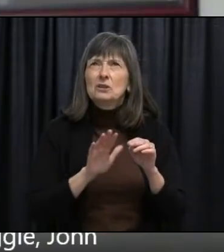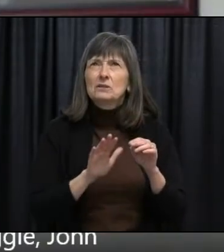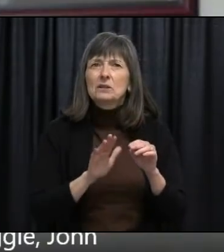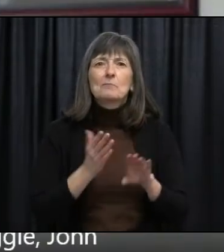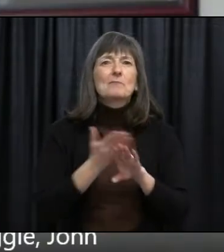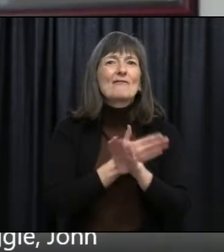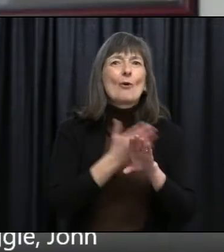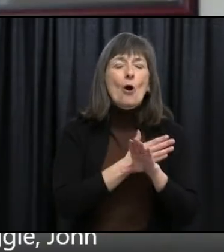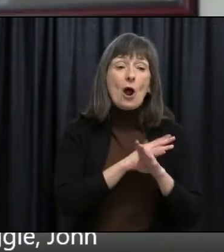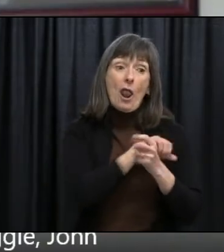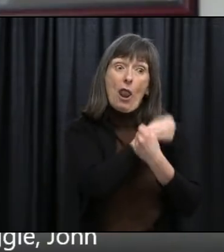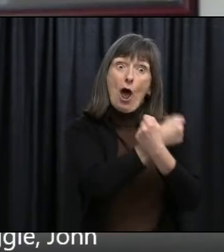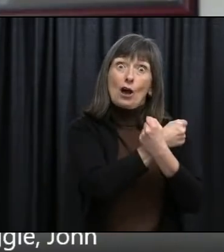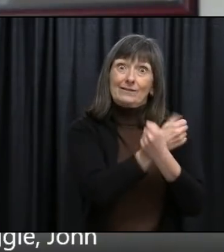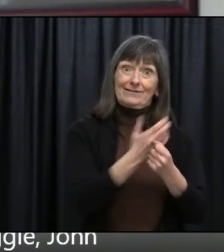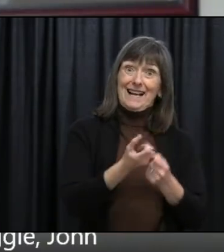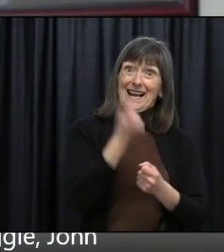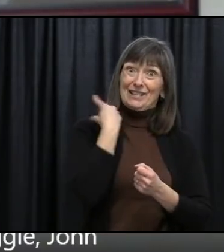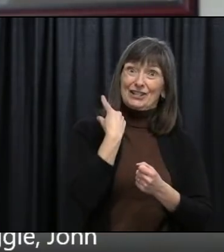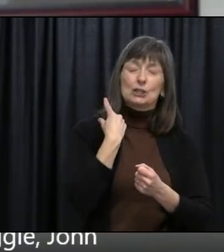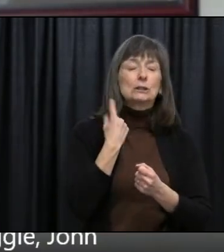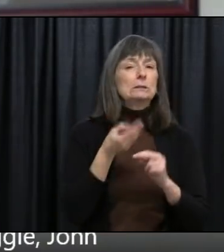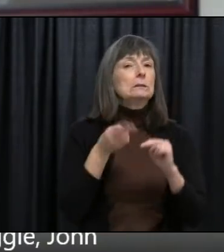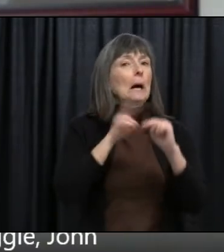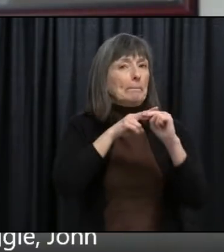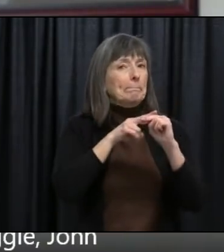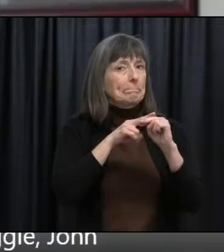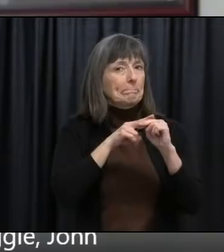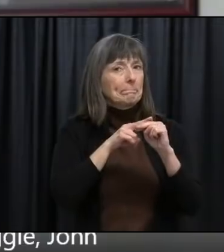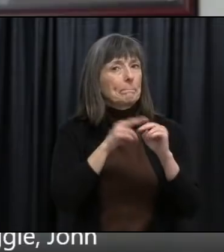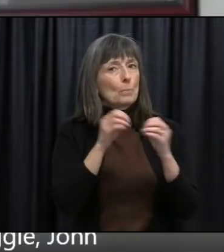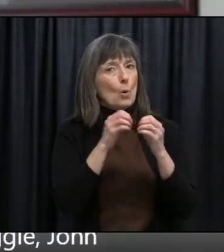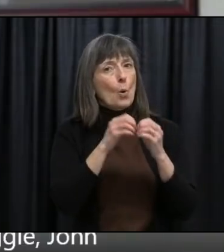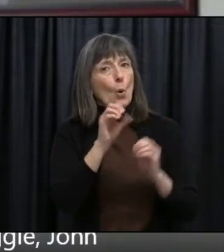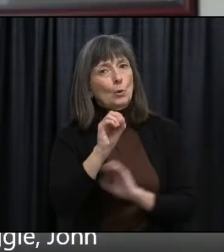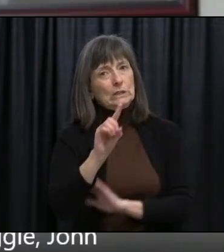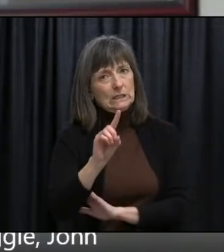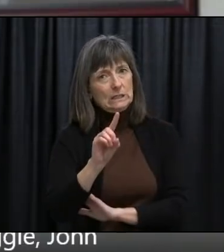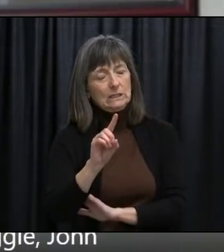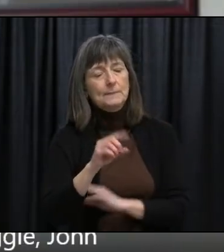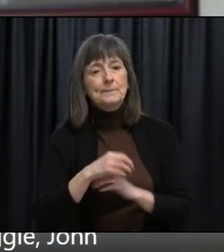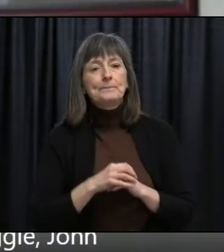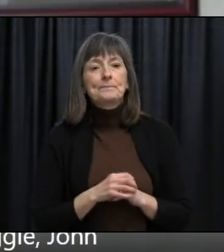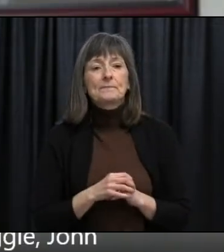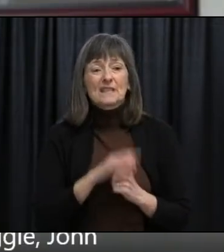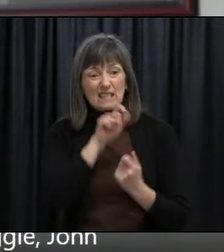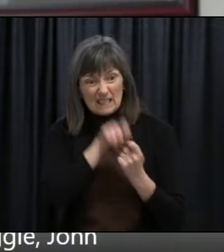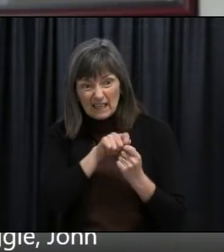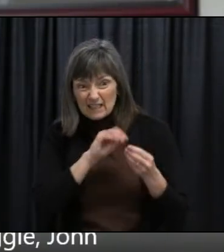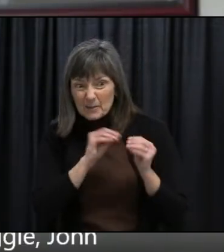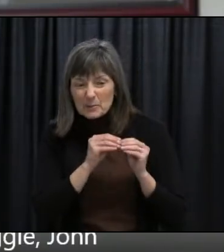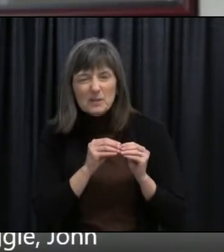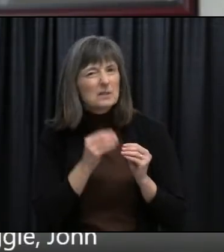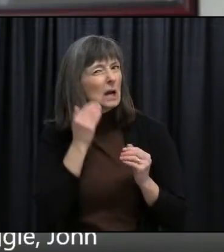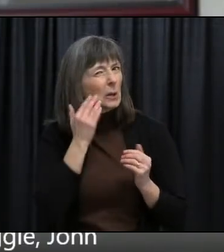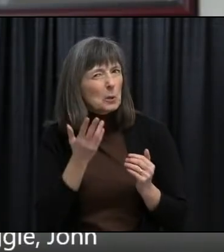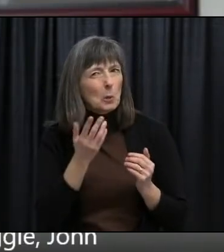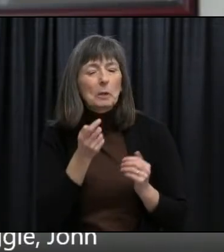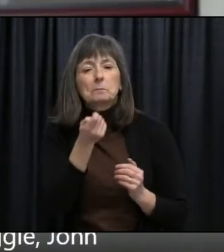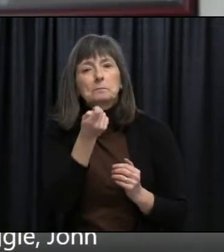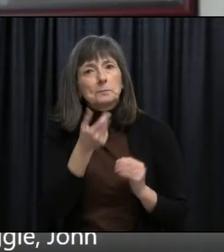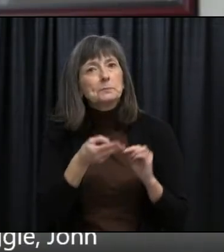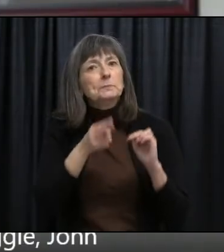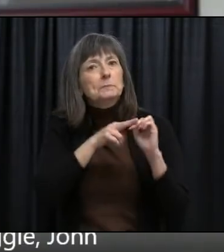previous lockdown. But again, that's older data, and I couldn't give you the exact numbers just off the top of my head. So it's something